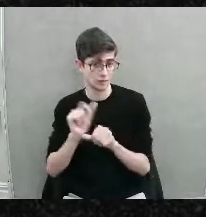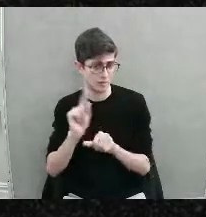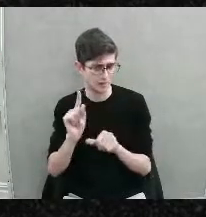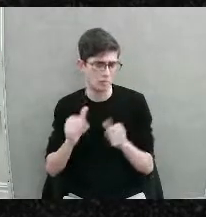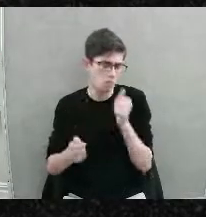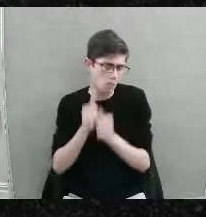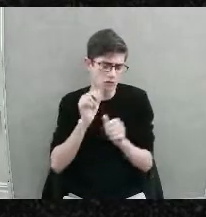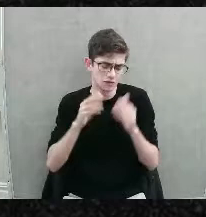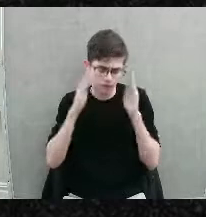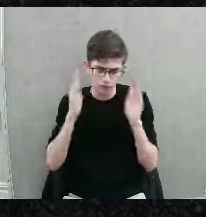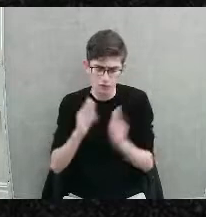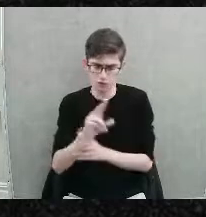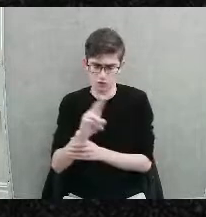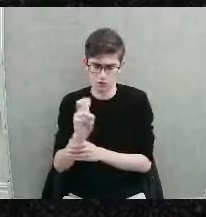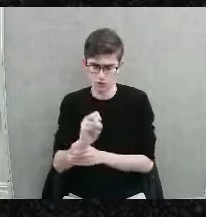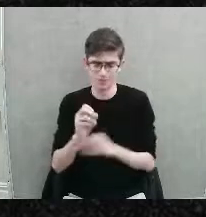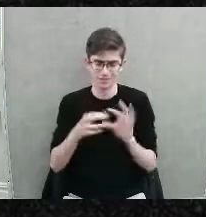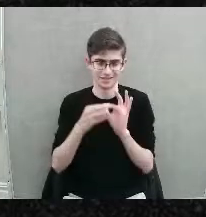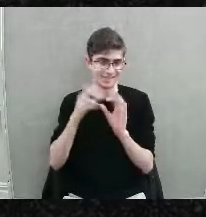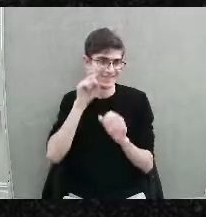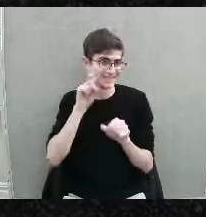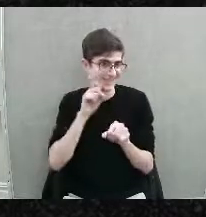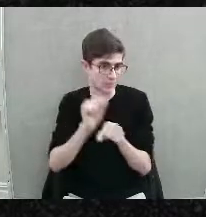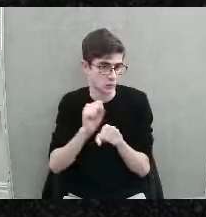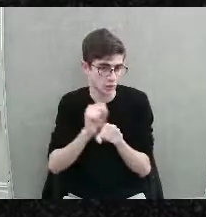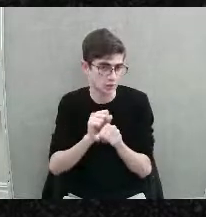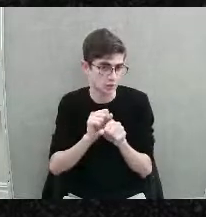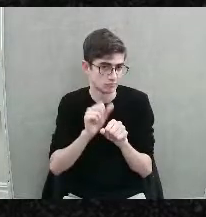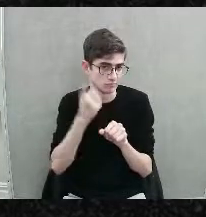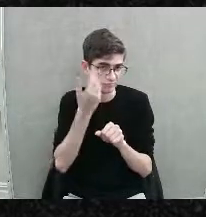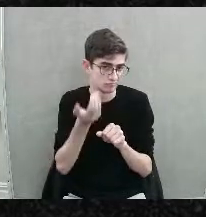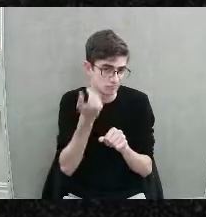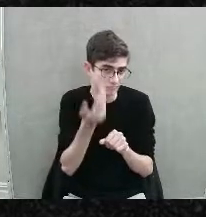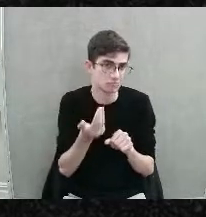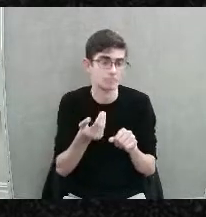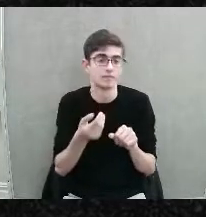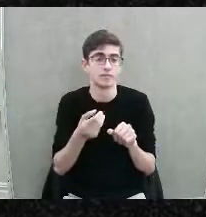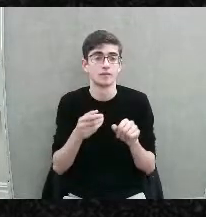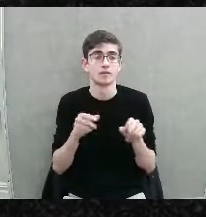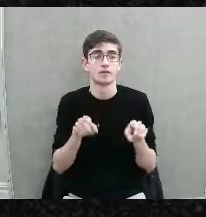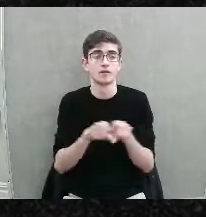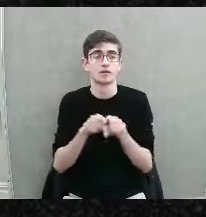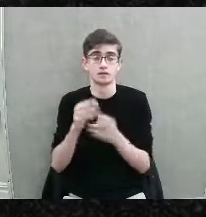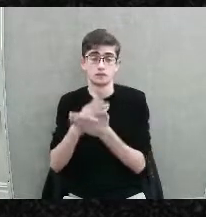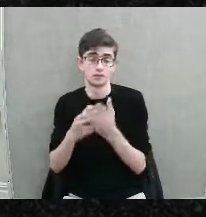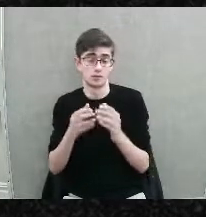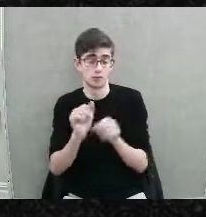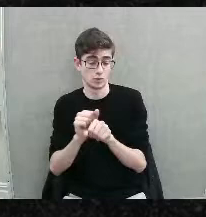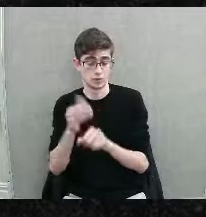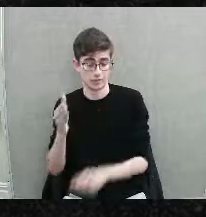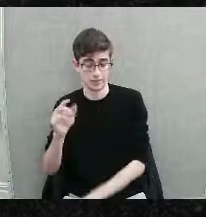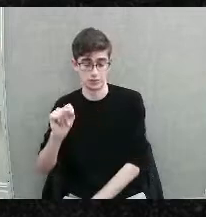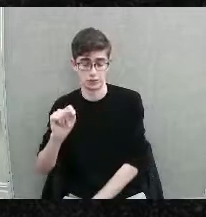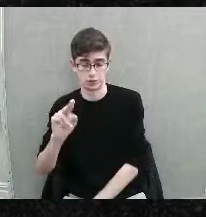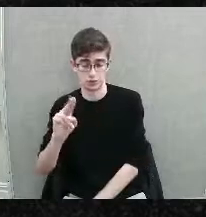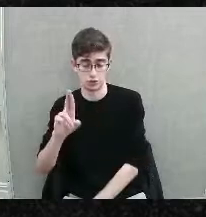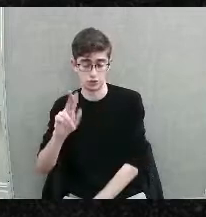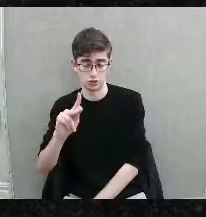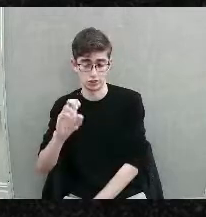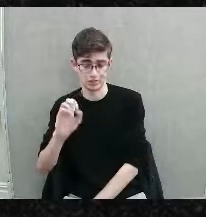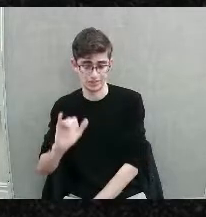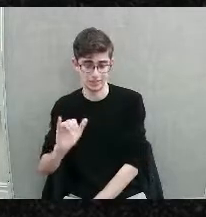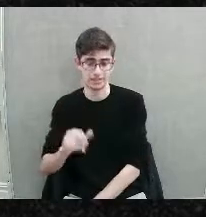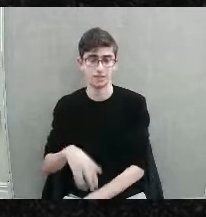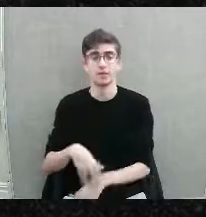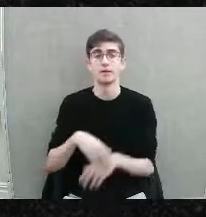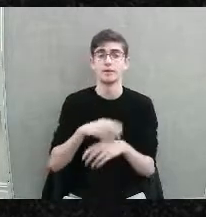U.S. Around issues of sex work, secondarily around drug use, and so the U.S.